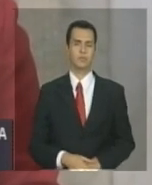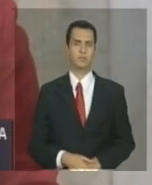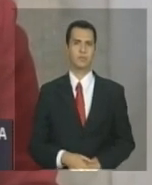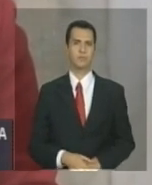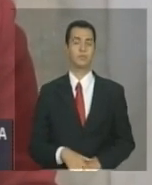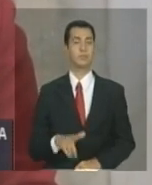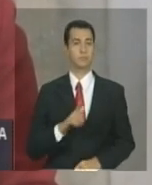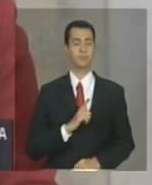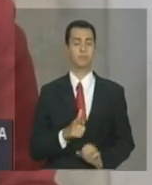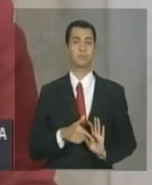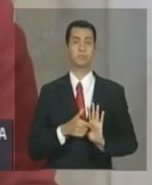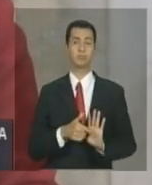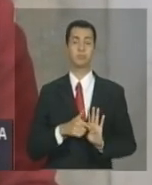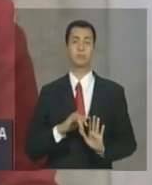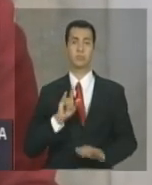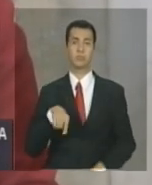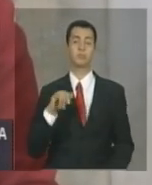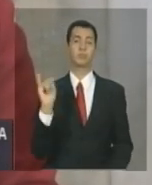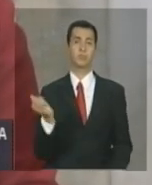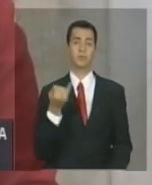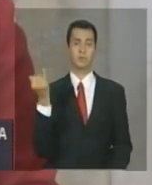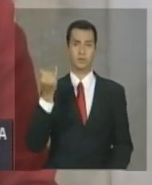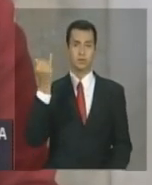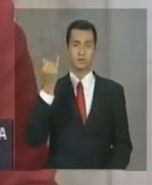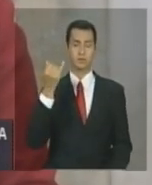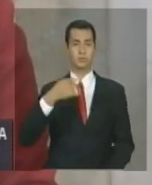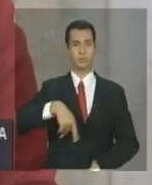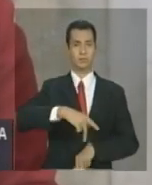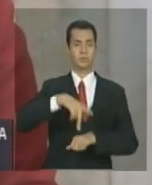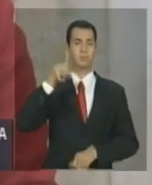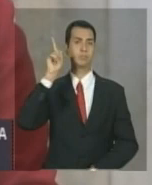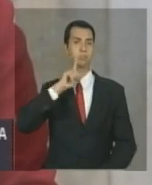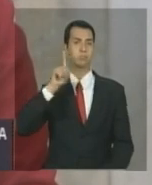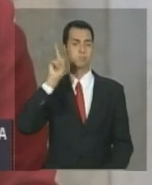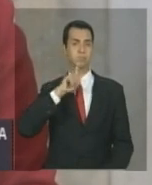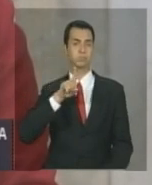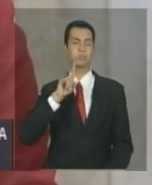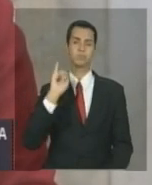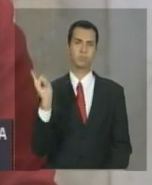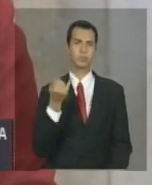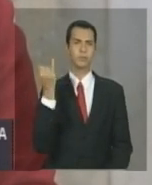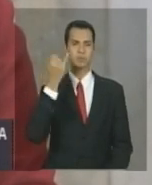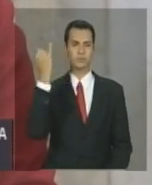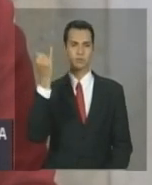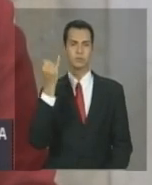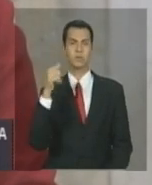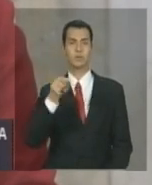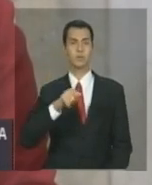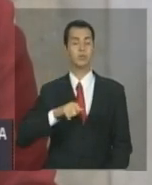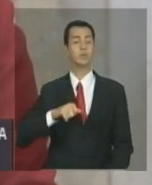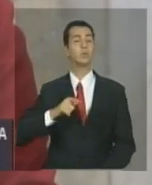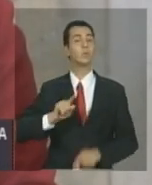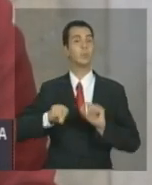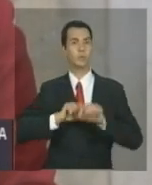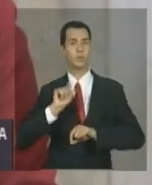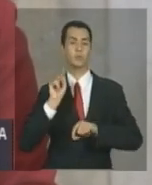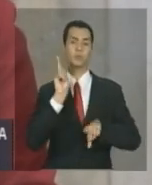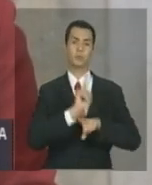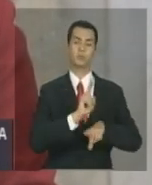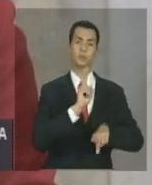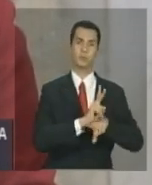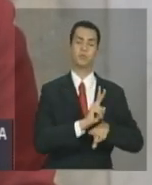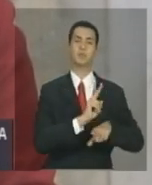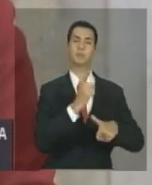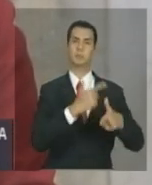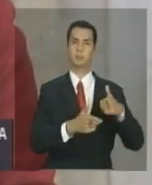importante, muito importante, os Estados Unidos, tanto na contenção da crise quanto na